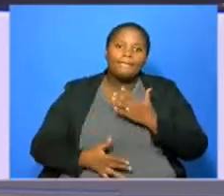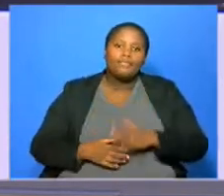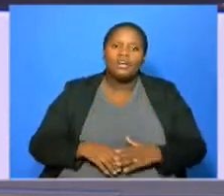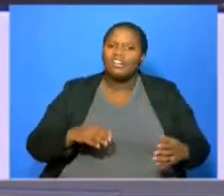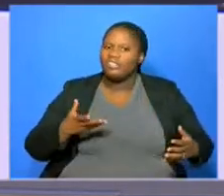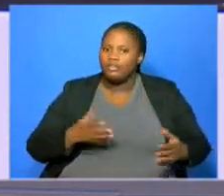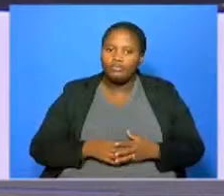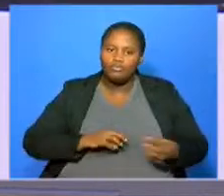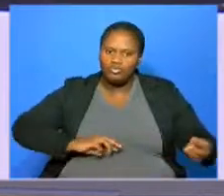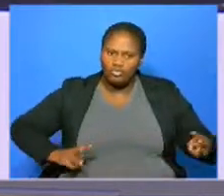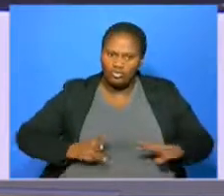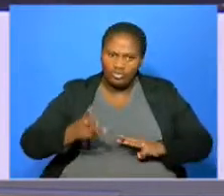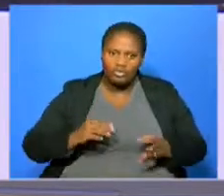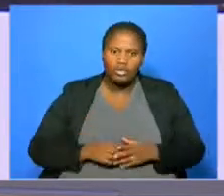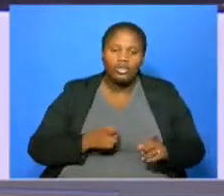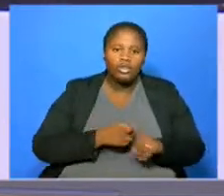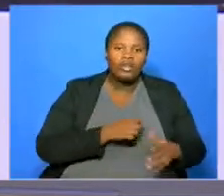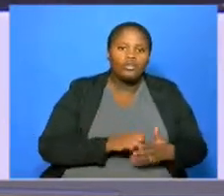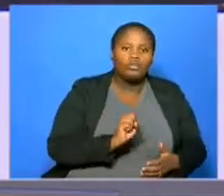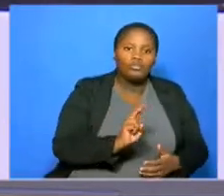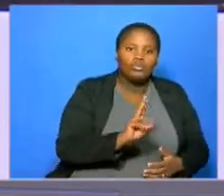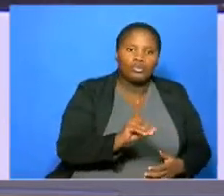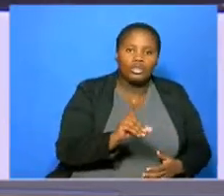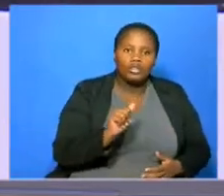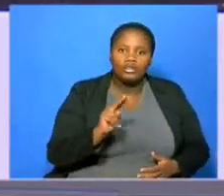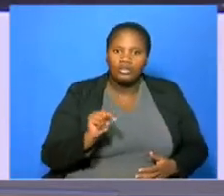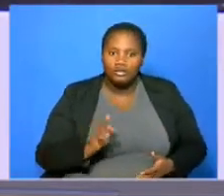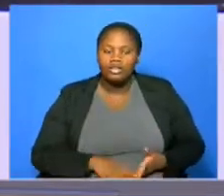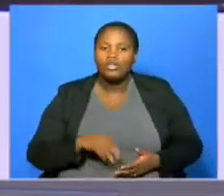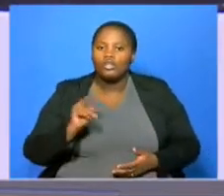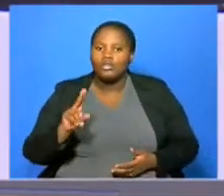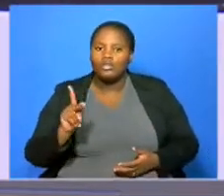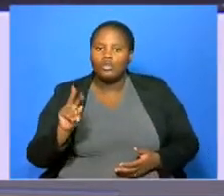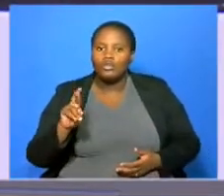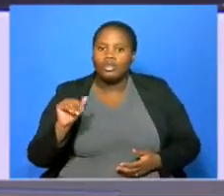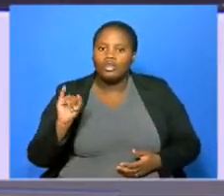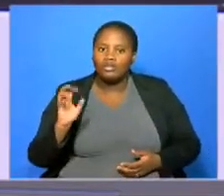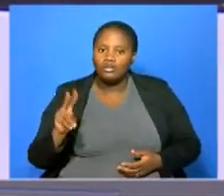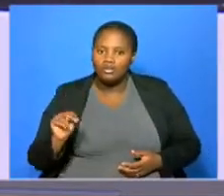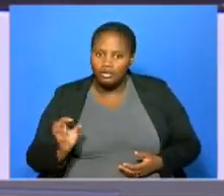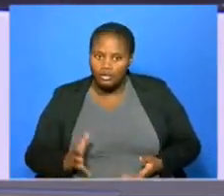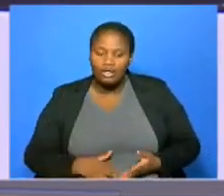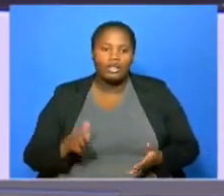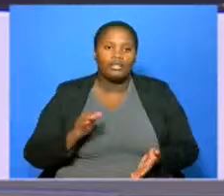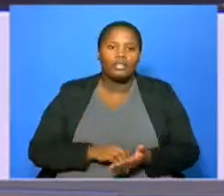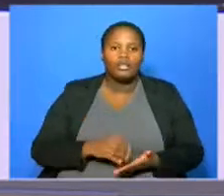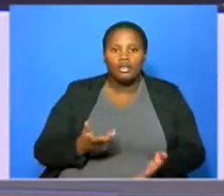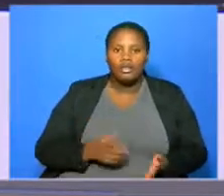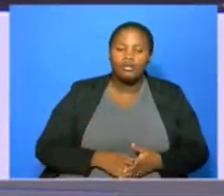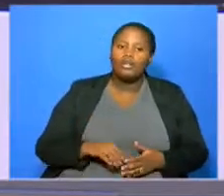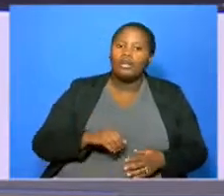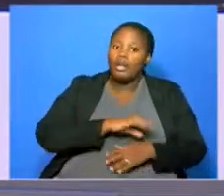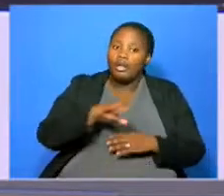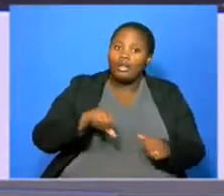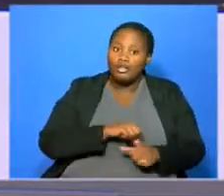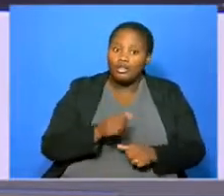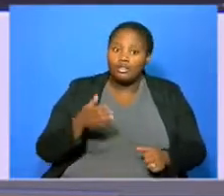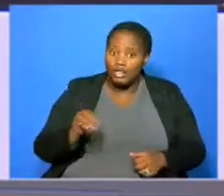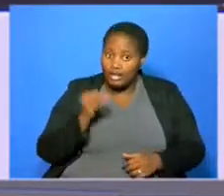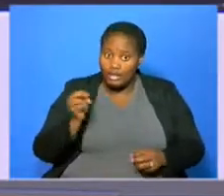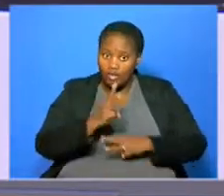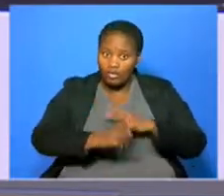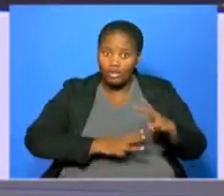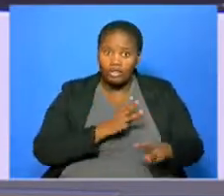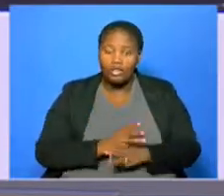Sudan, Ukraine, Gaza, and many other parts of the world, which call all of us